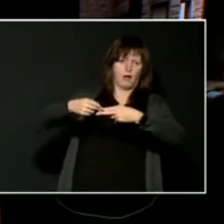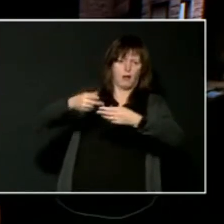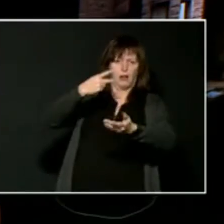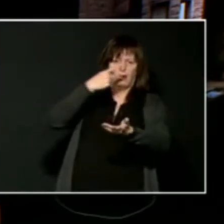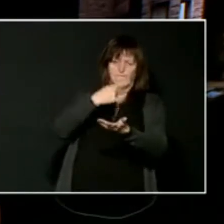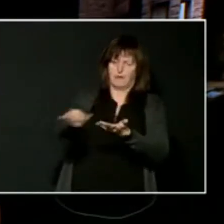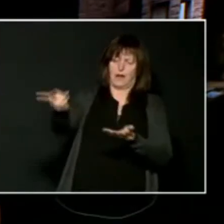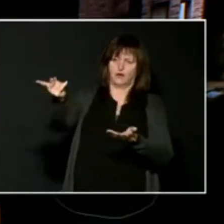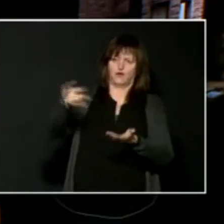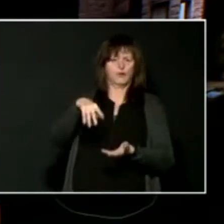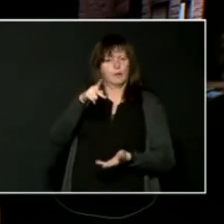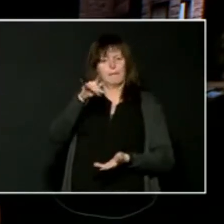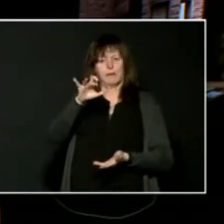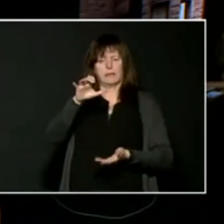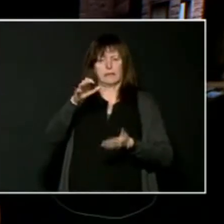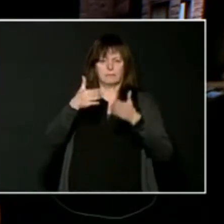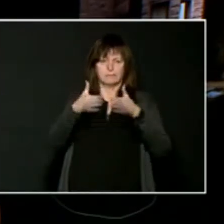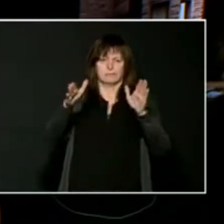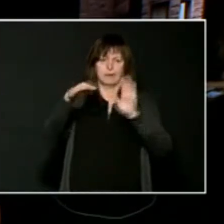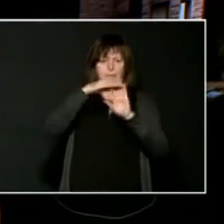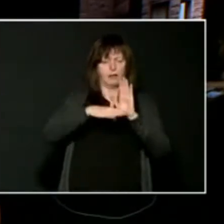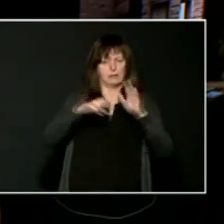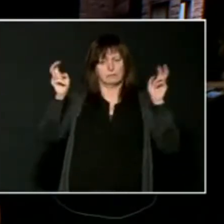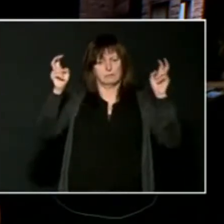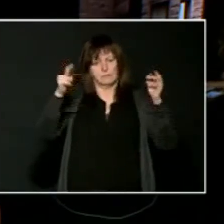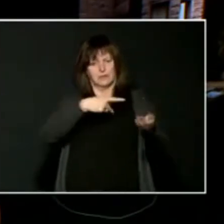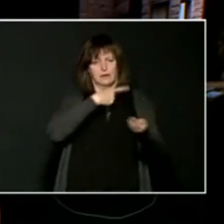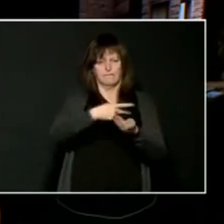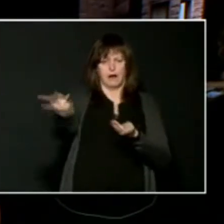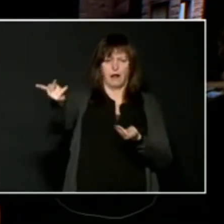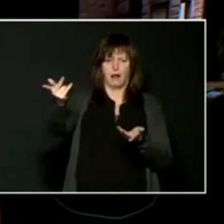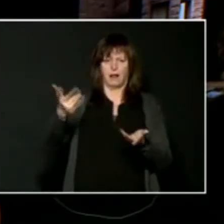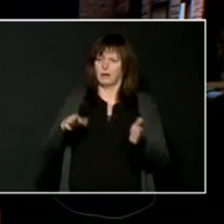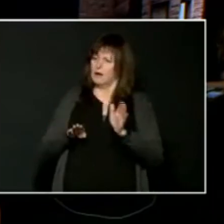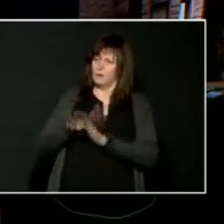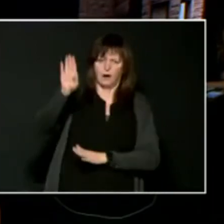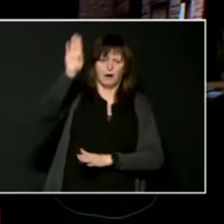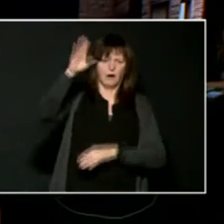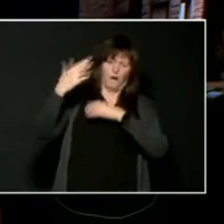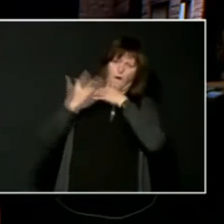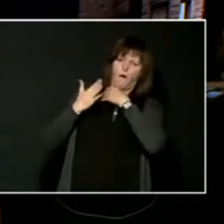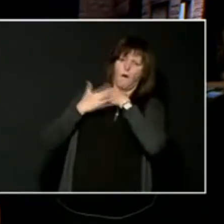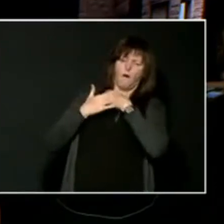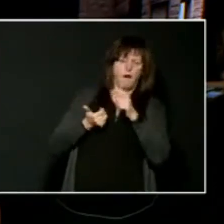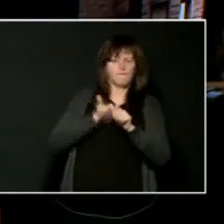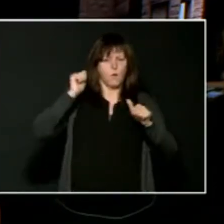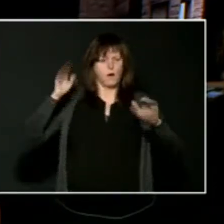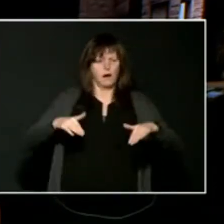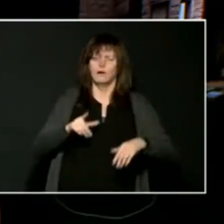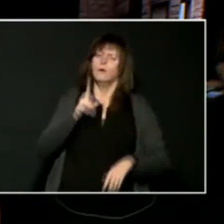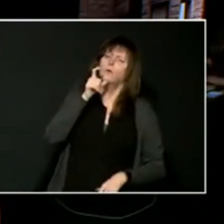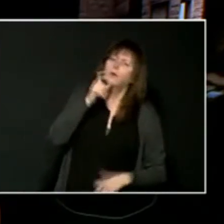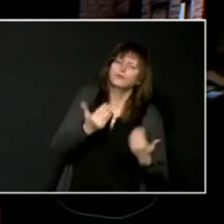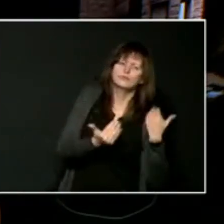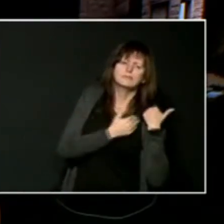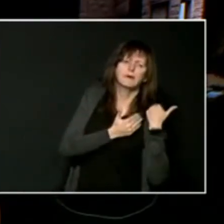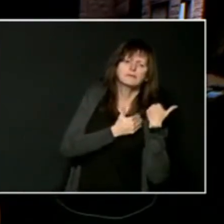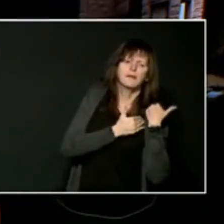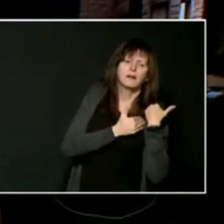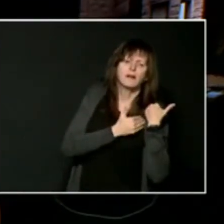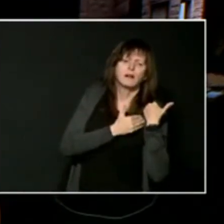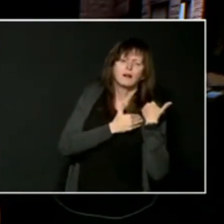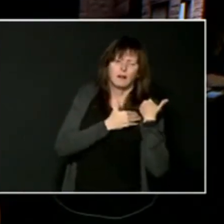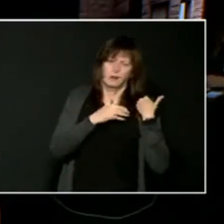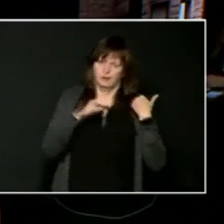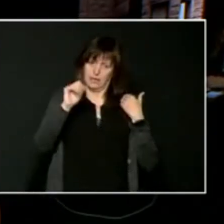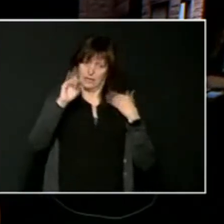wave. We have failed to avoid it. Who is responsible for this failure? Did you give the Cabinet bad advice, or did the